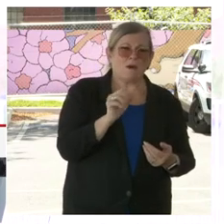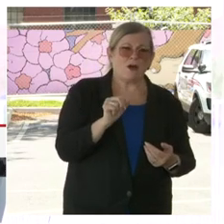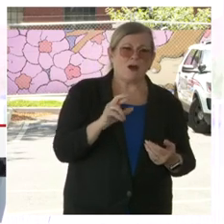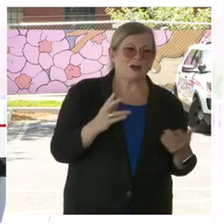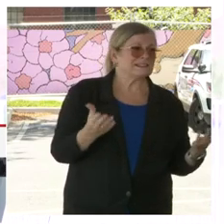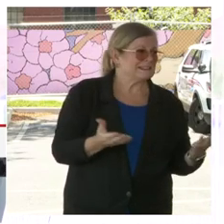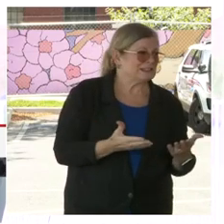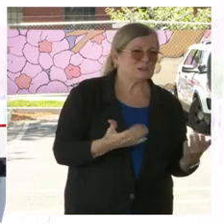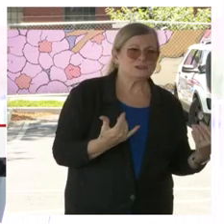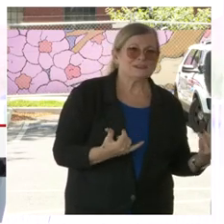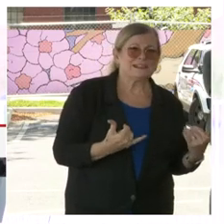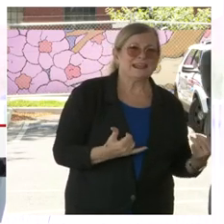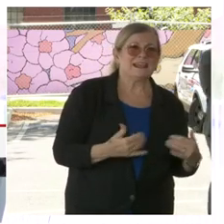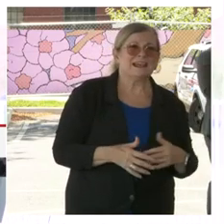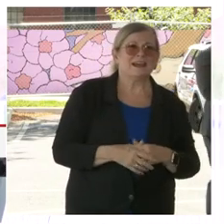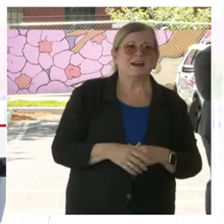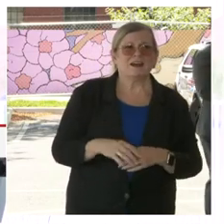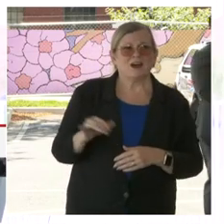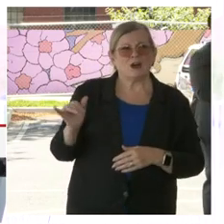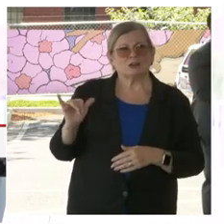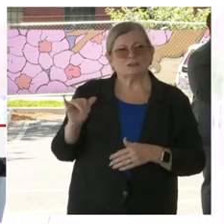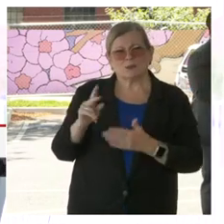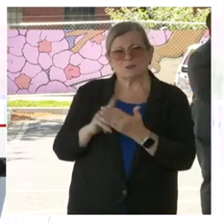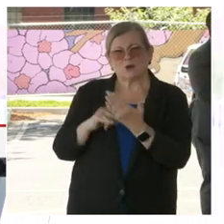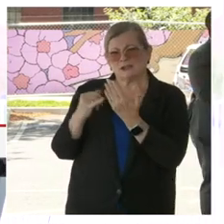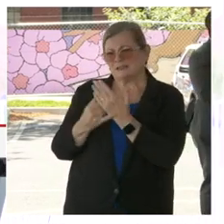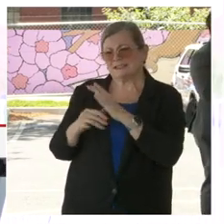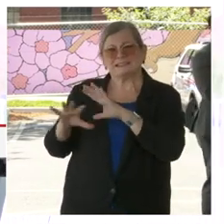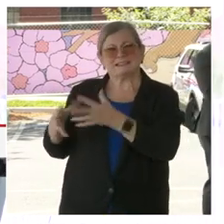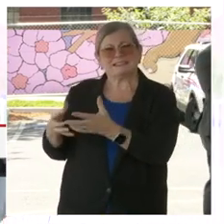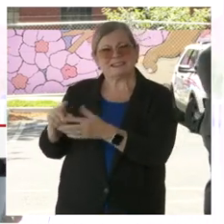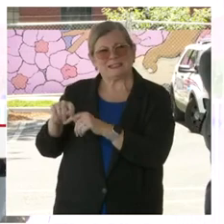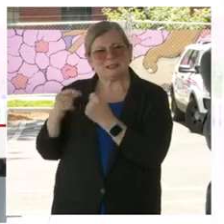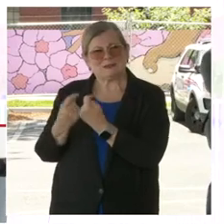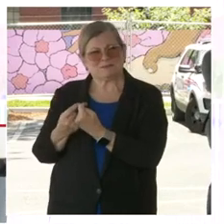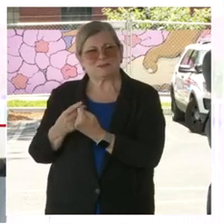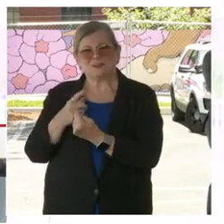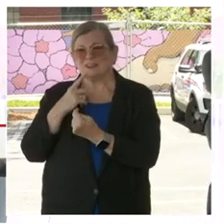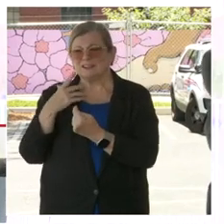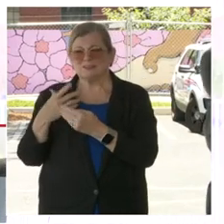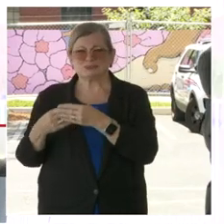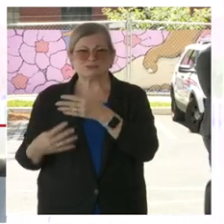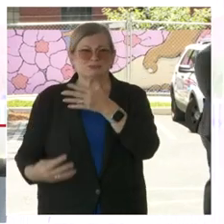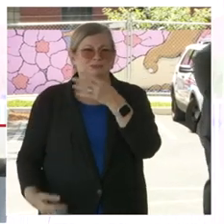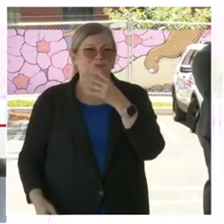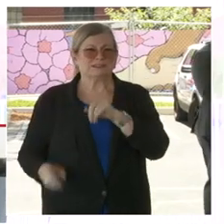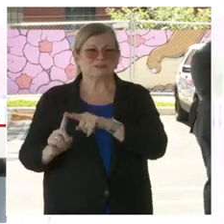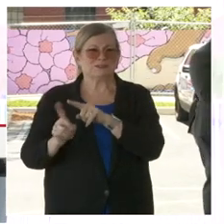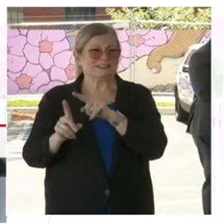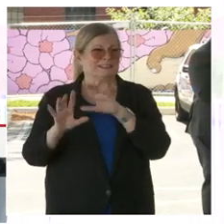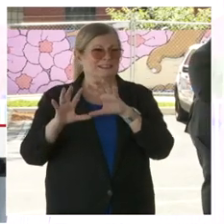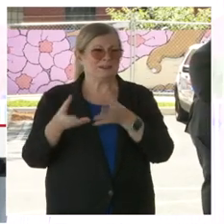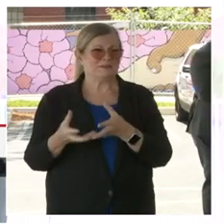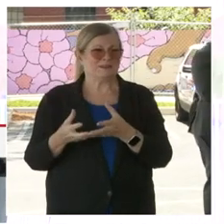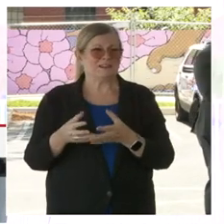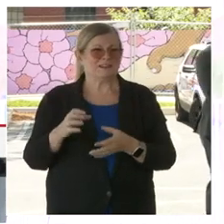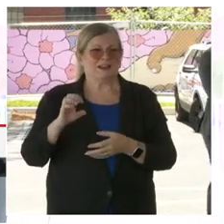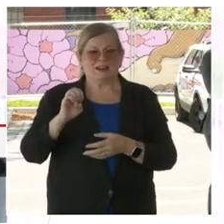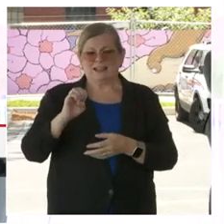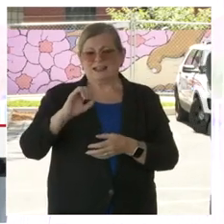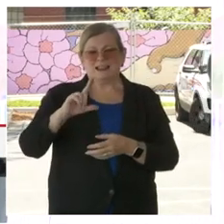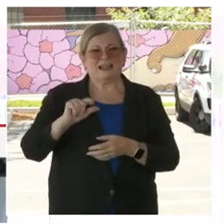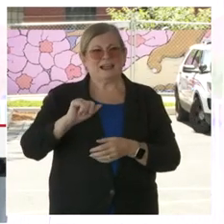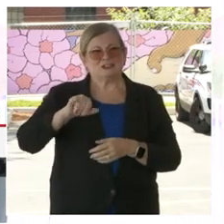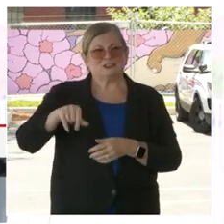members of the project team, Bradford Mills, Muhammad Abdulali, and Site Superintendent Elijah Jackson. From the Emerson Collective, I want